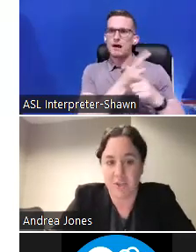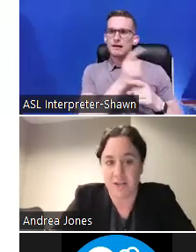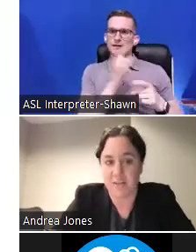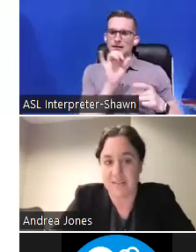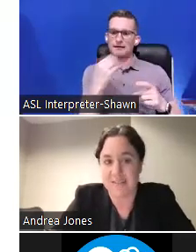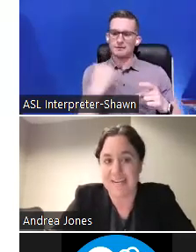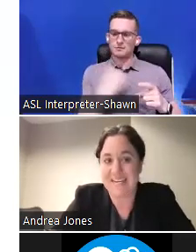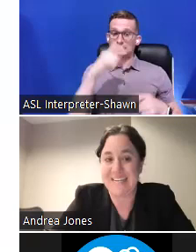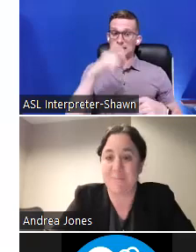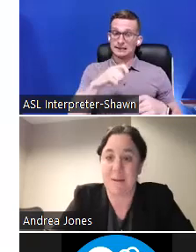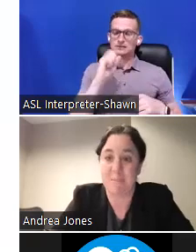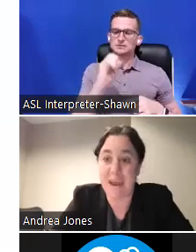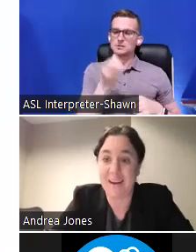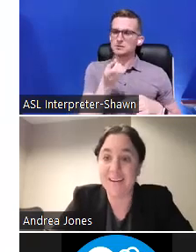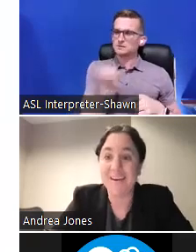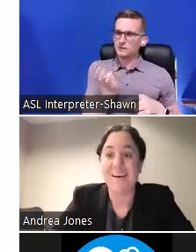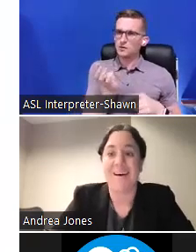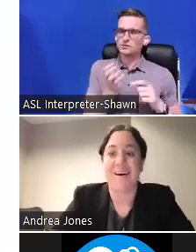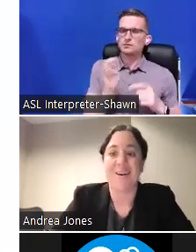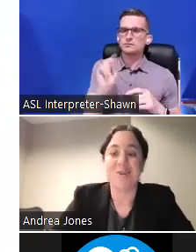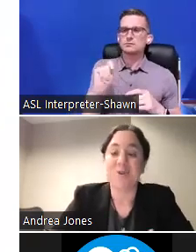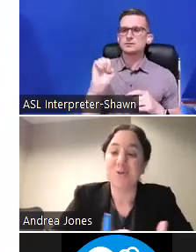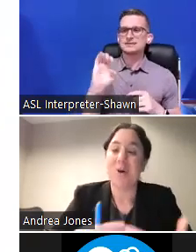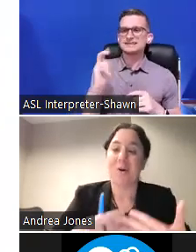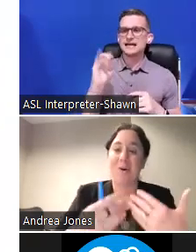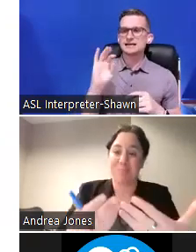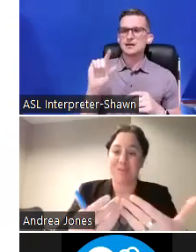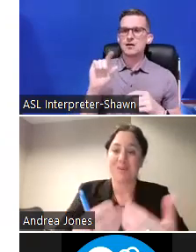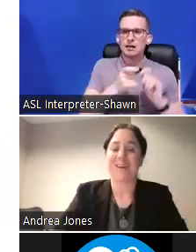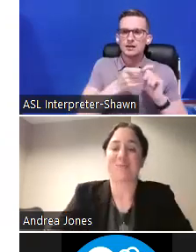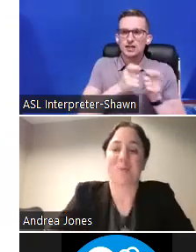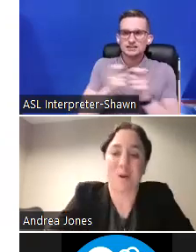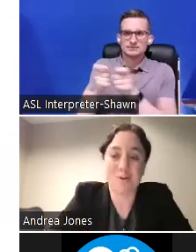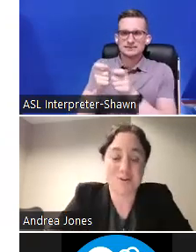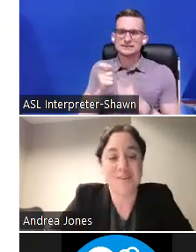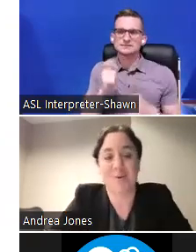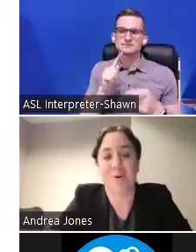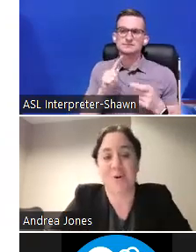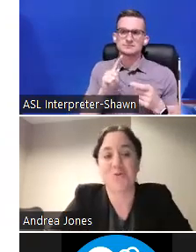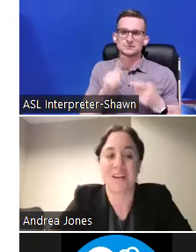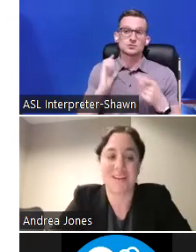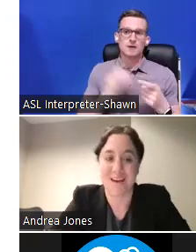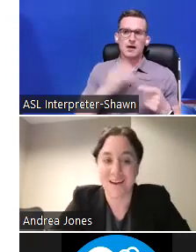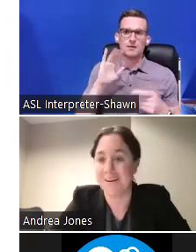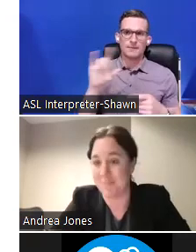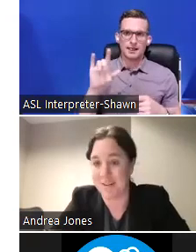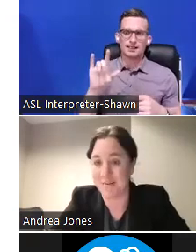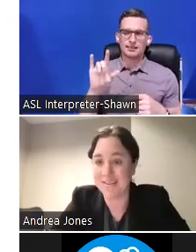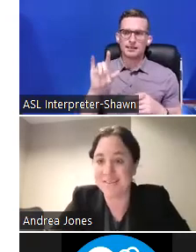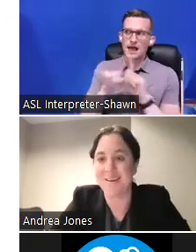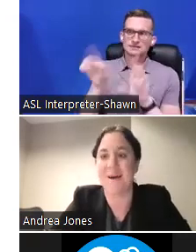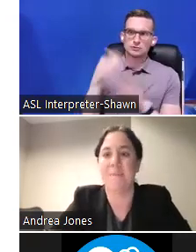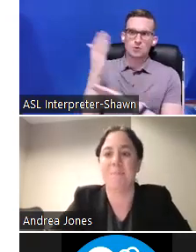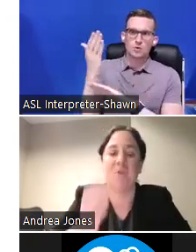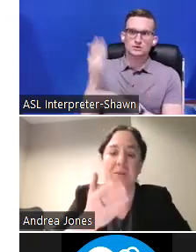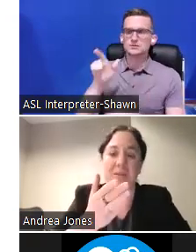technical adjustments that needed to be made. To our bill as proposed, there were 29